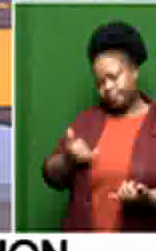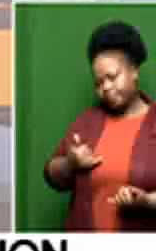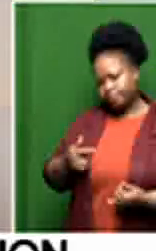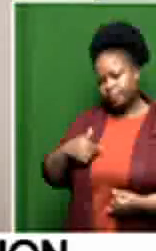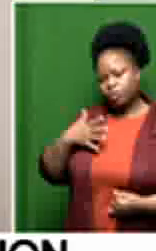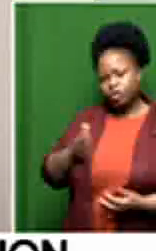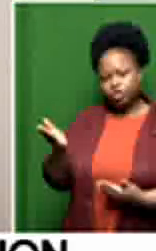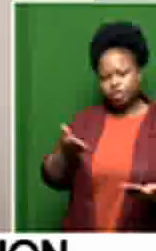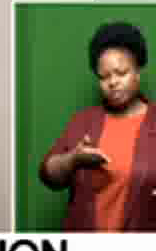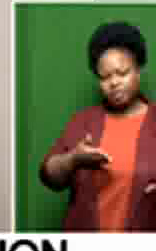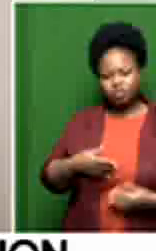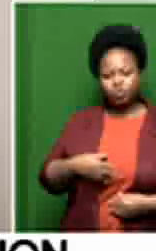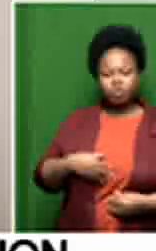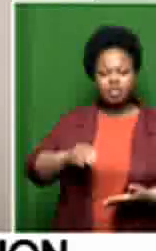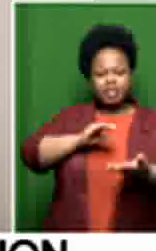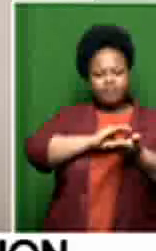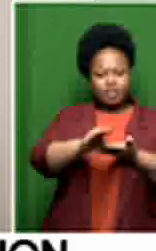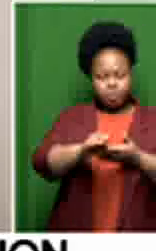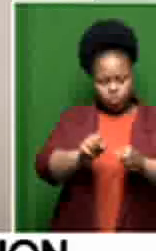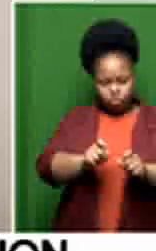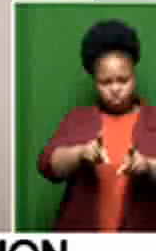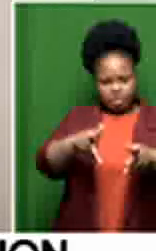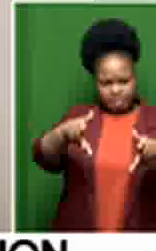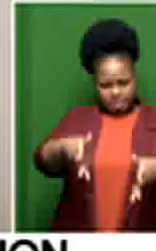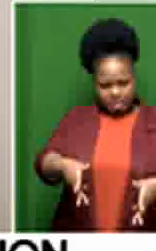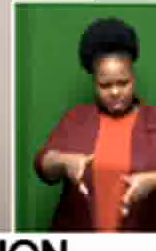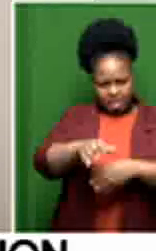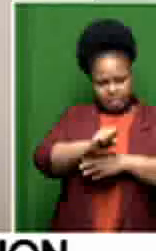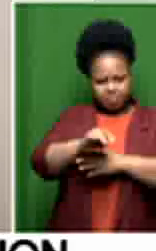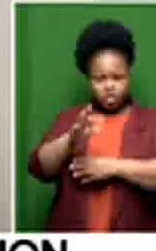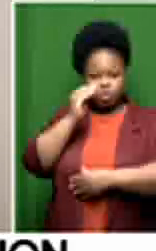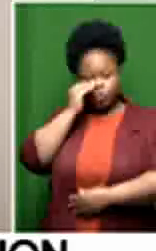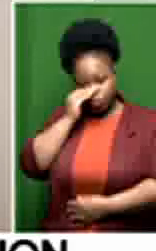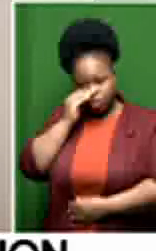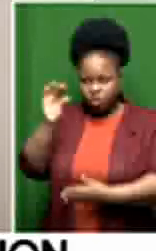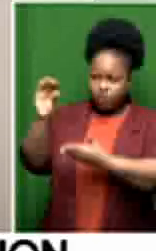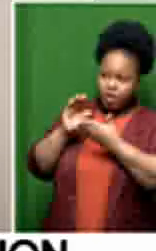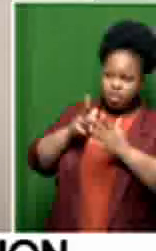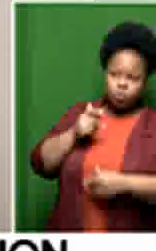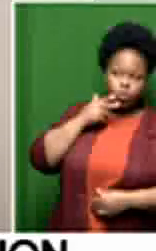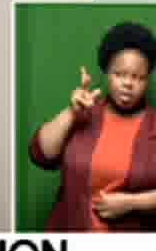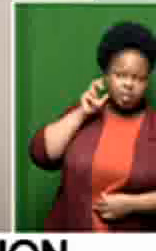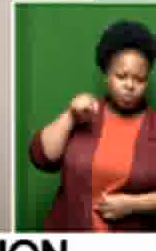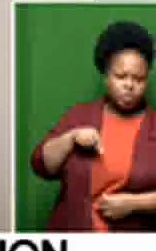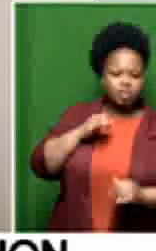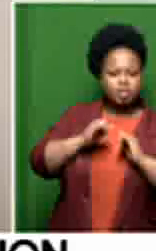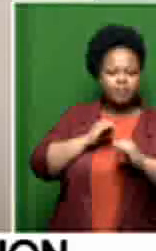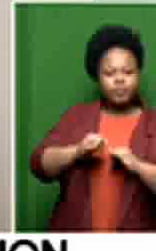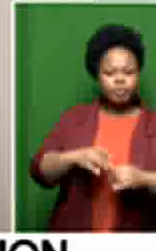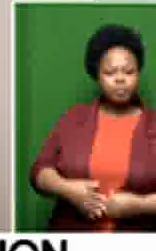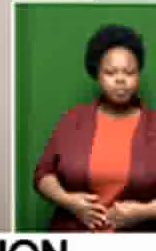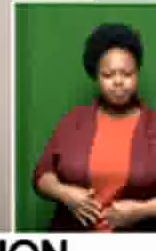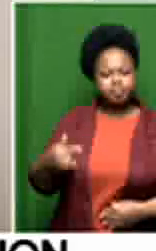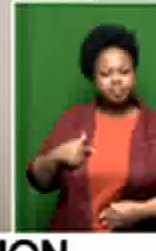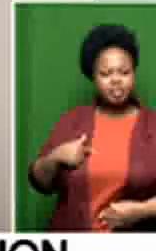wanted to introduce this investment opportunity here on SABC News. Investors out there that are listening to this interview,